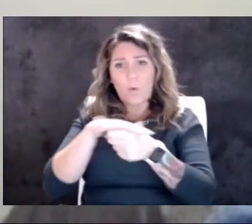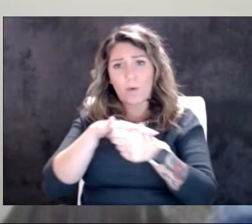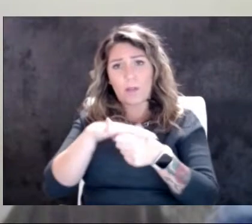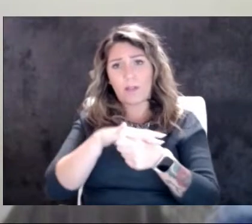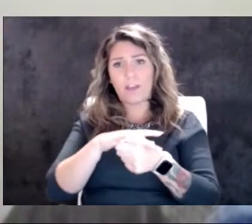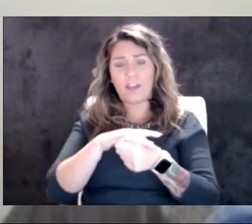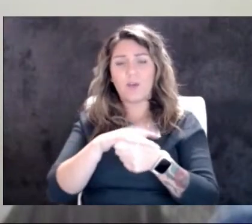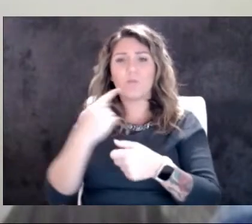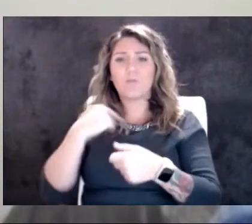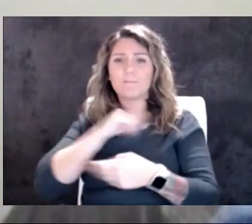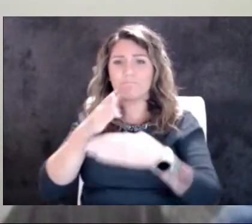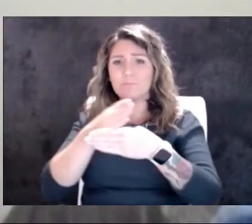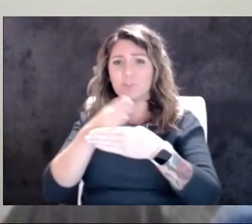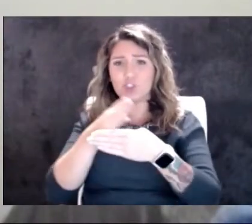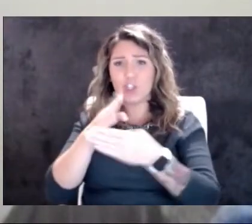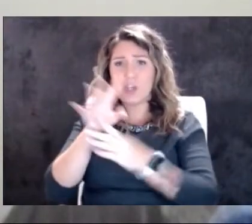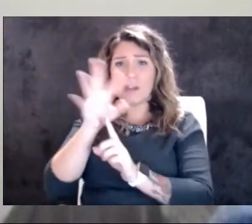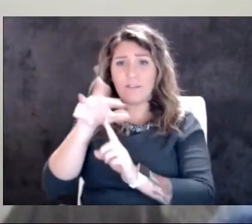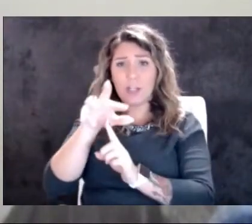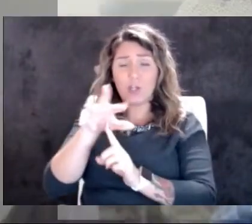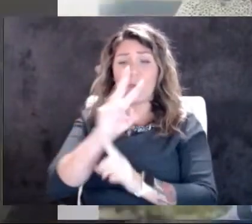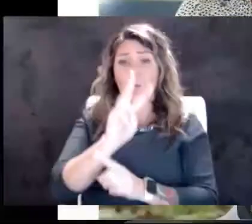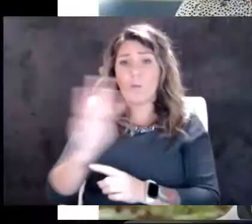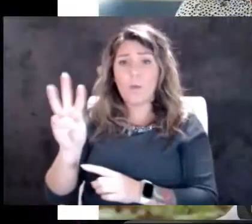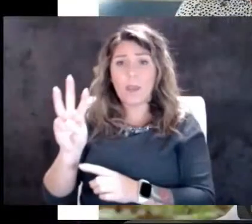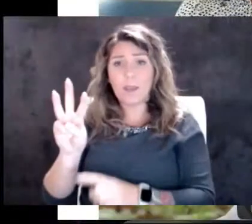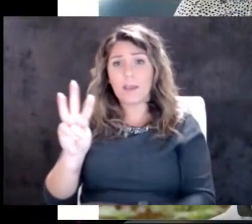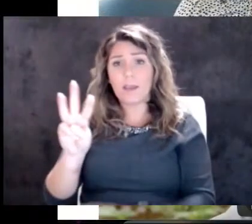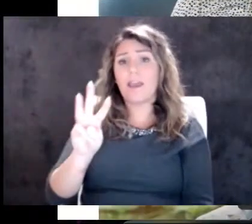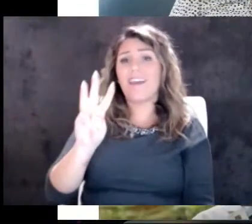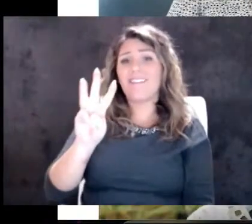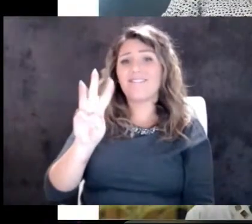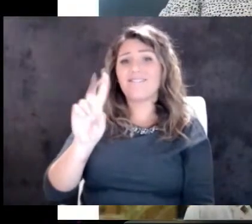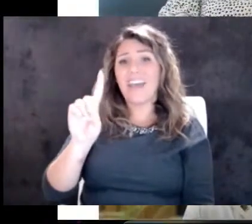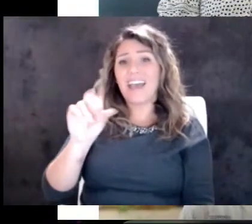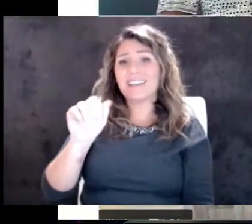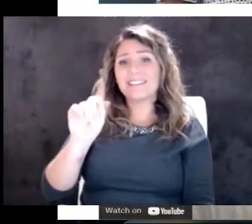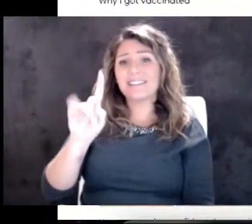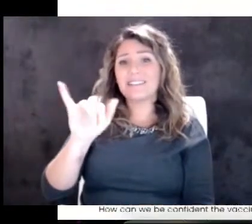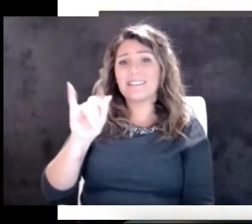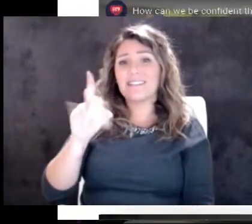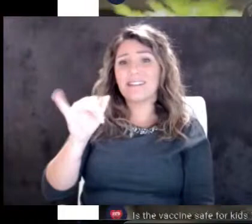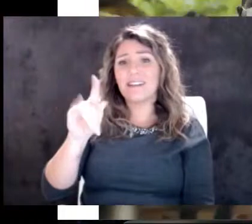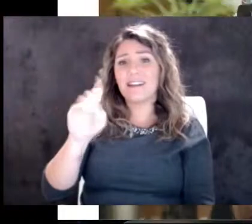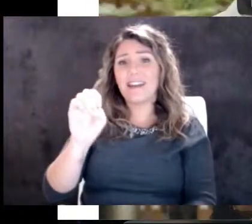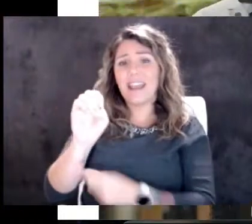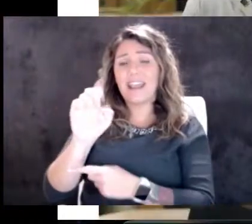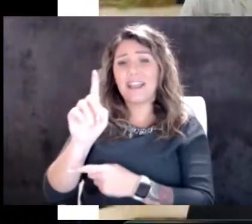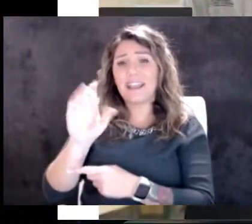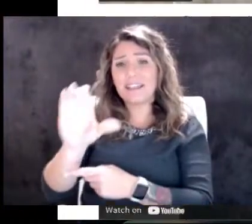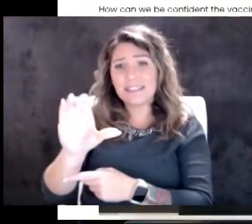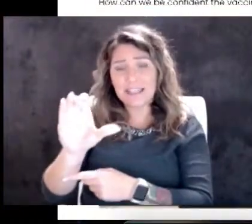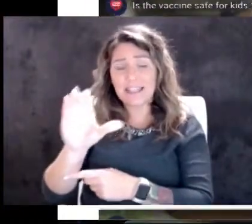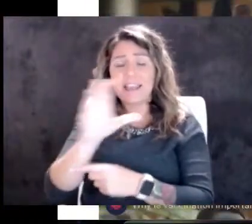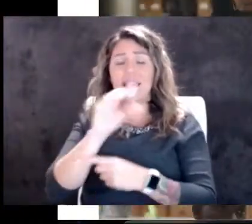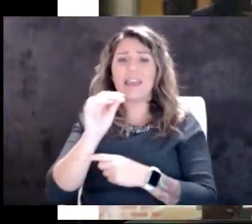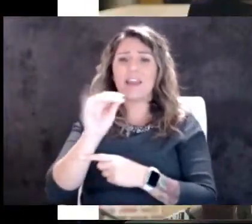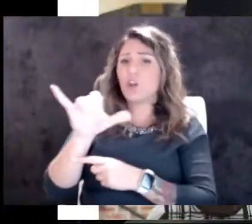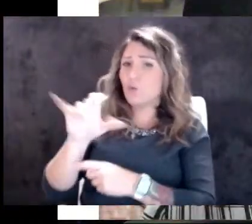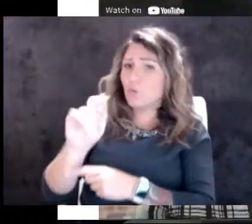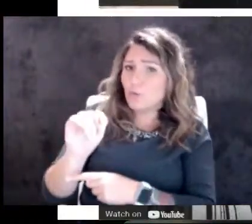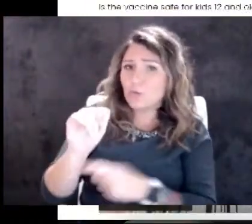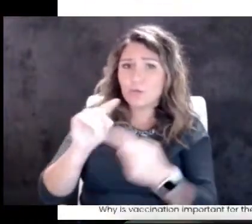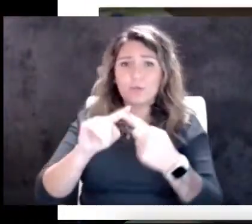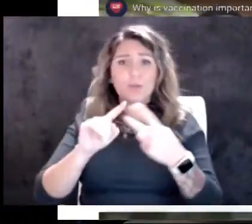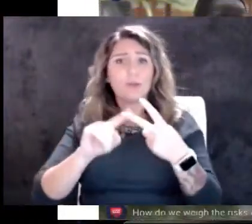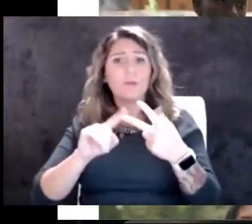sharing their video clips on our website at Vaccinate KC, and on YouTube, Facebook, and Instagram. And we're just